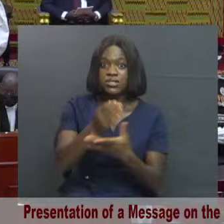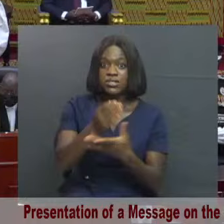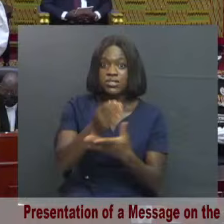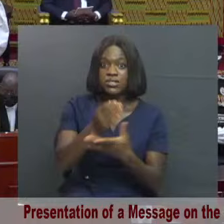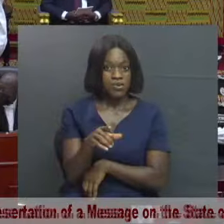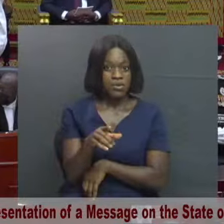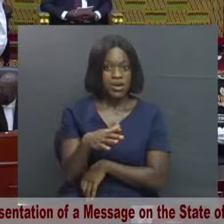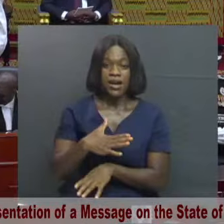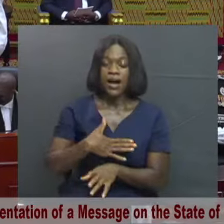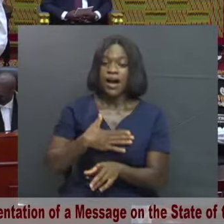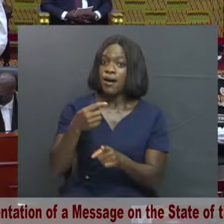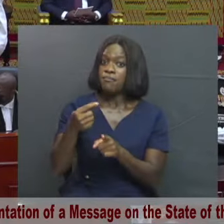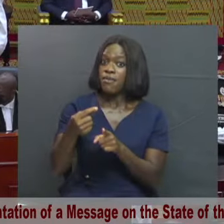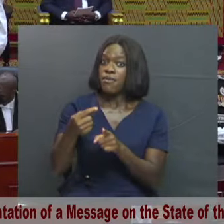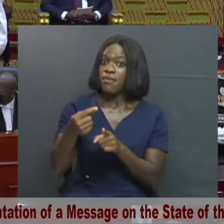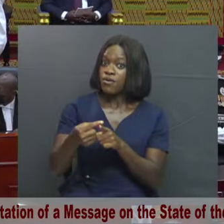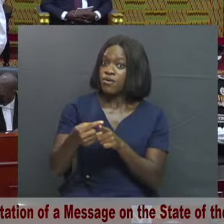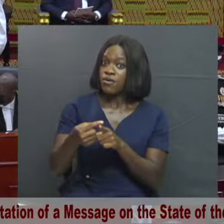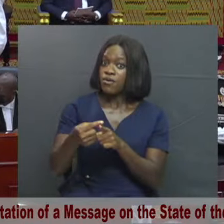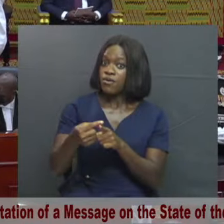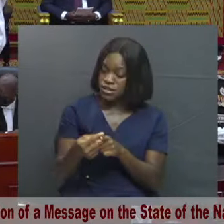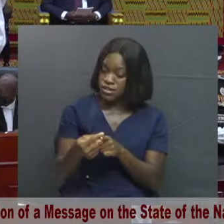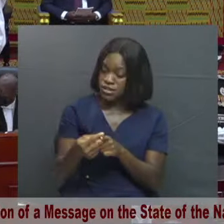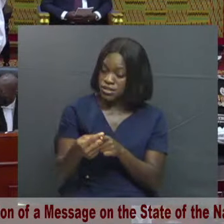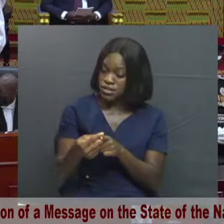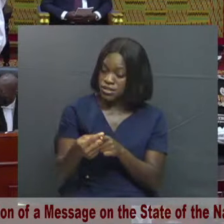my w my